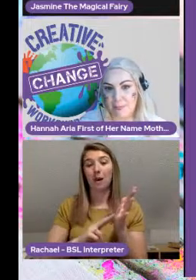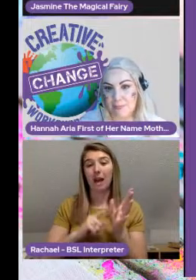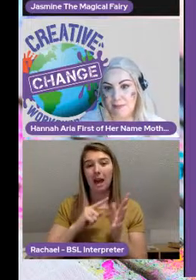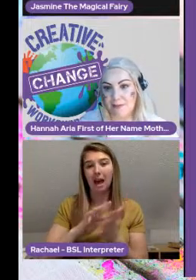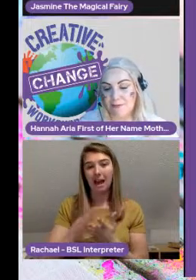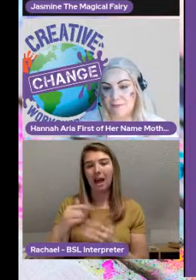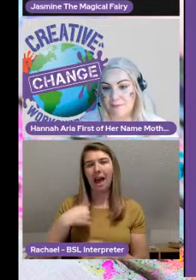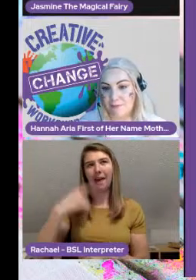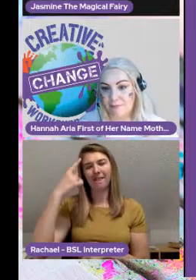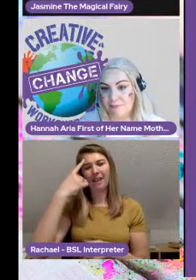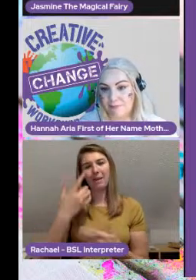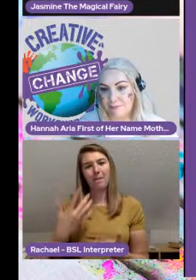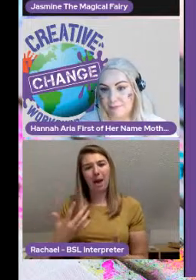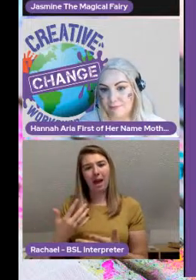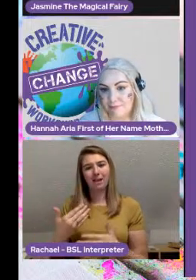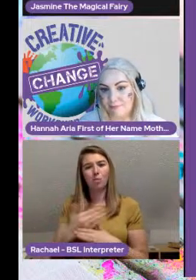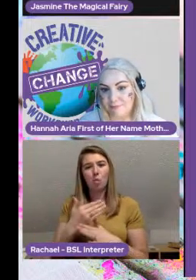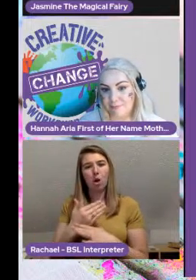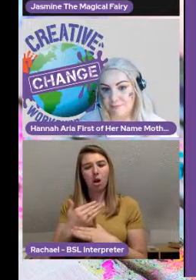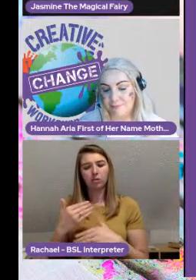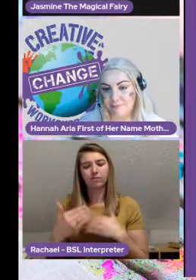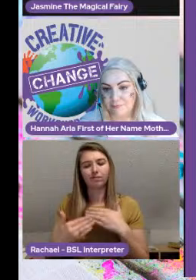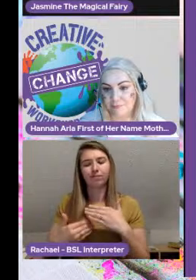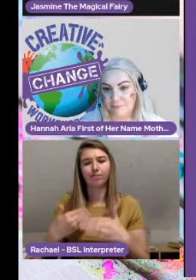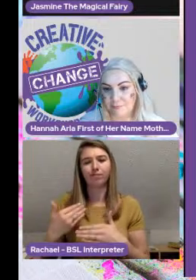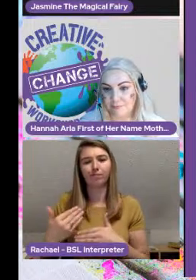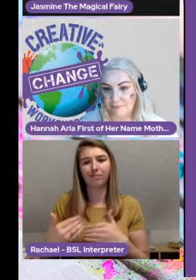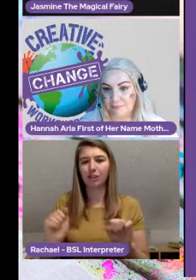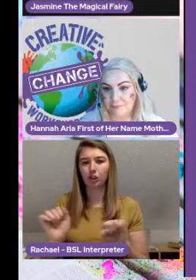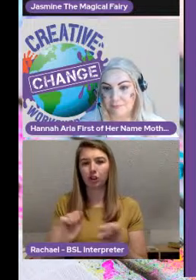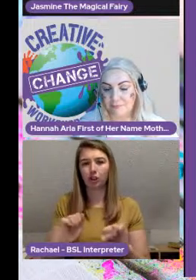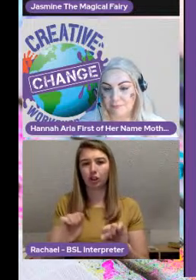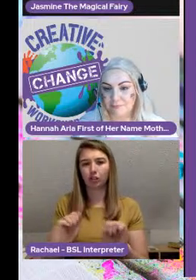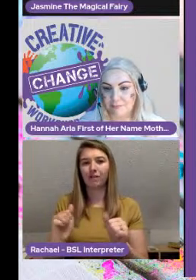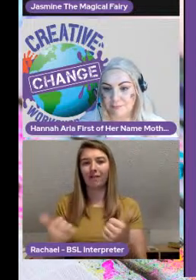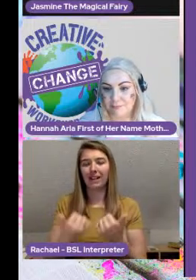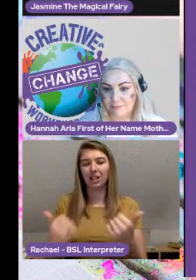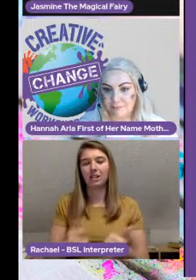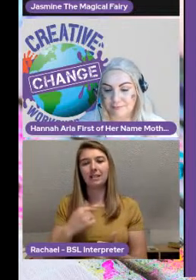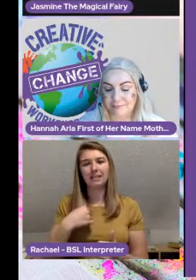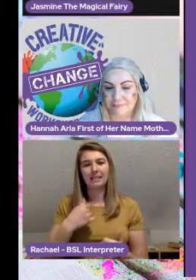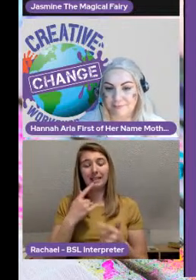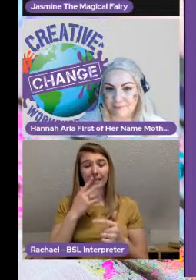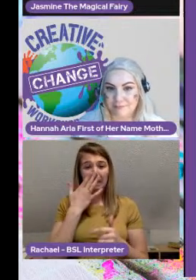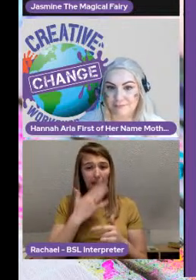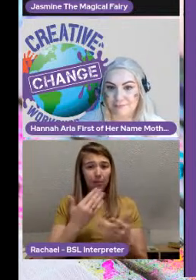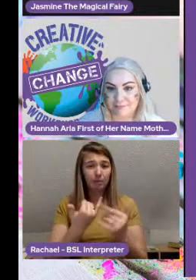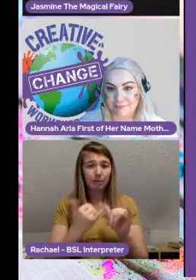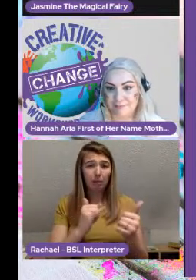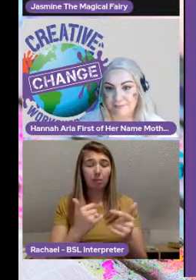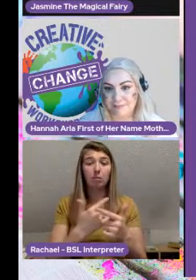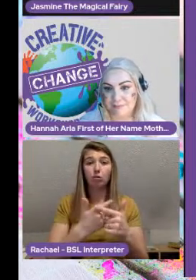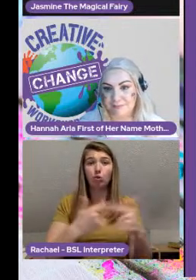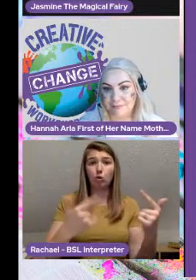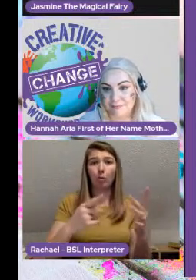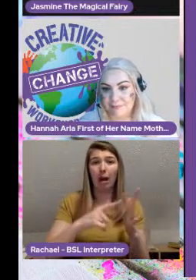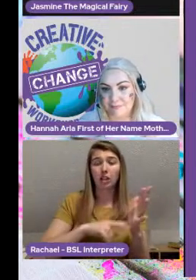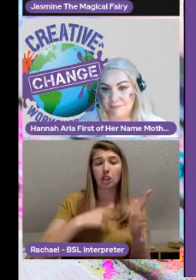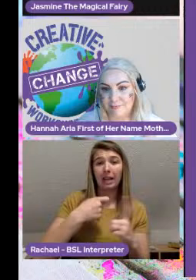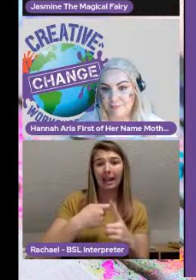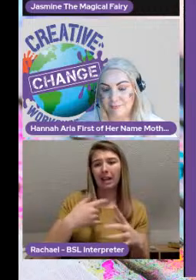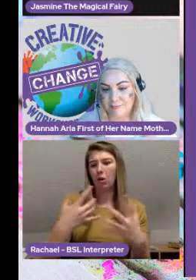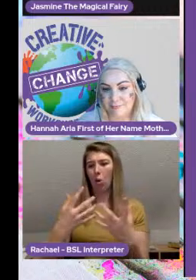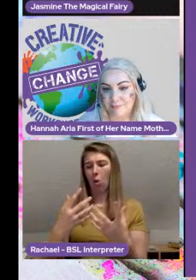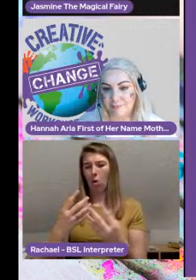progress. It seemed to be a choice of too much ink everywhere or invisible ink. I decided on a twisted can to represent